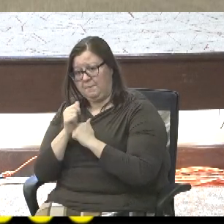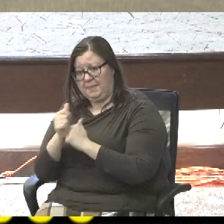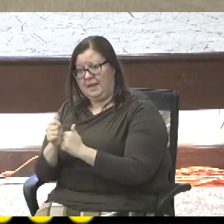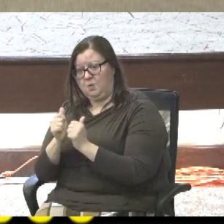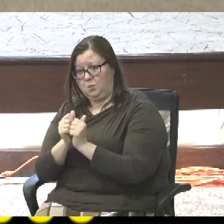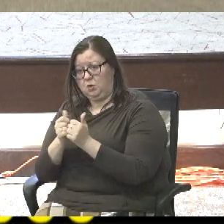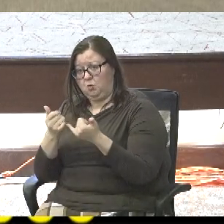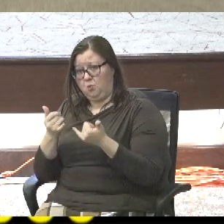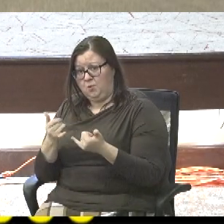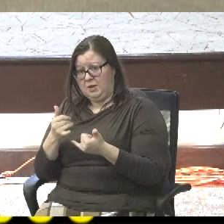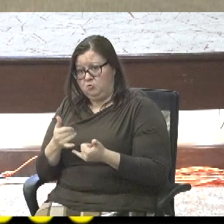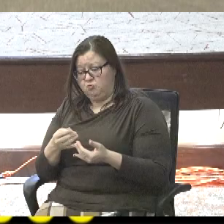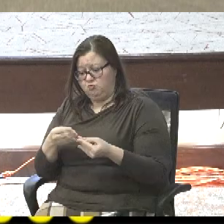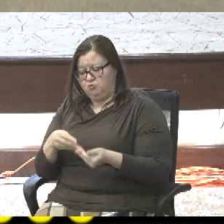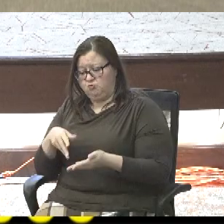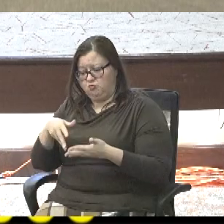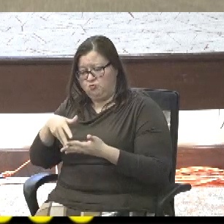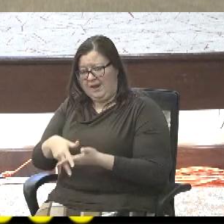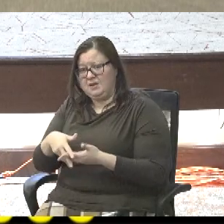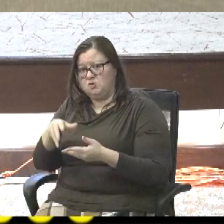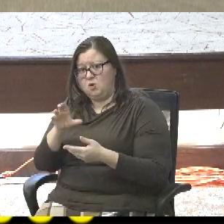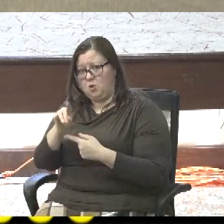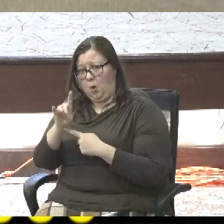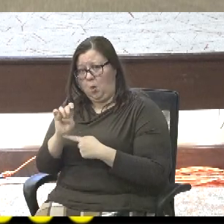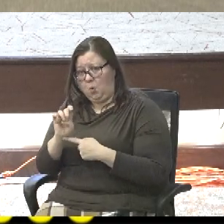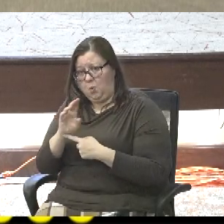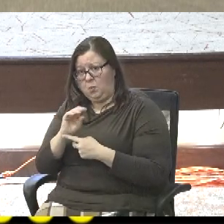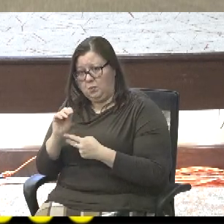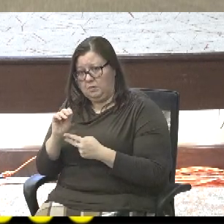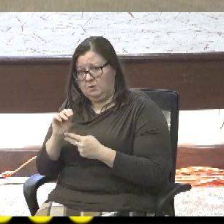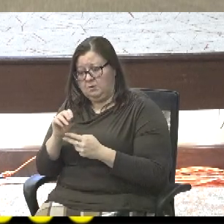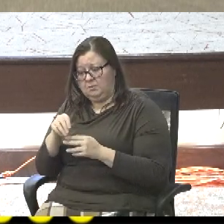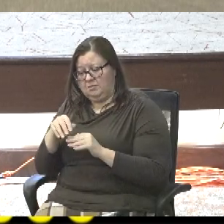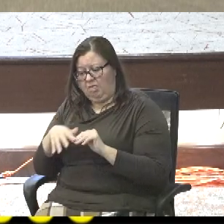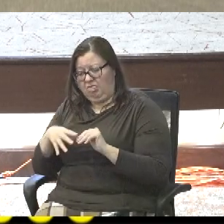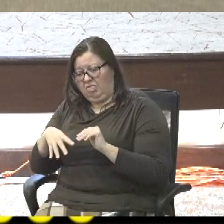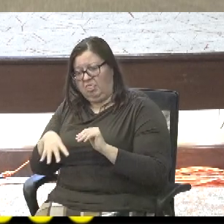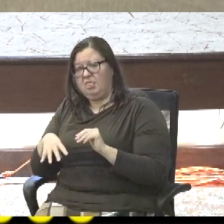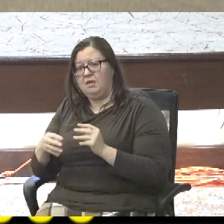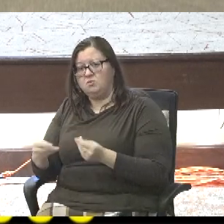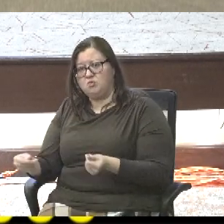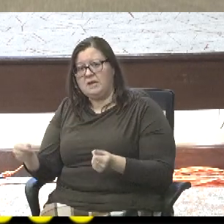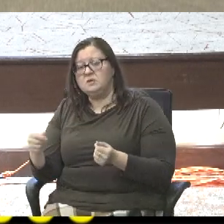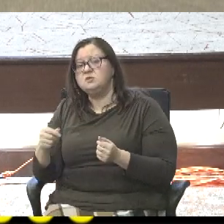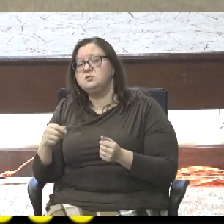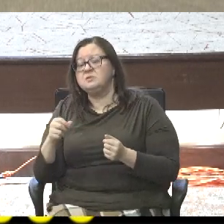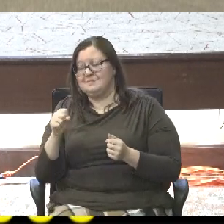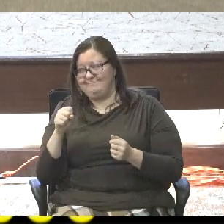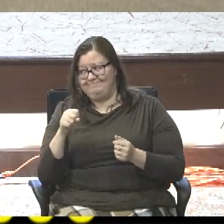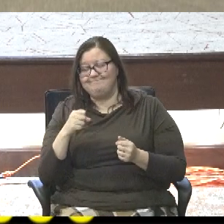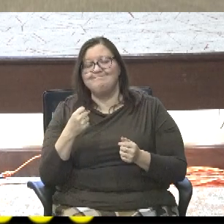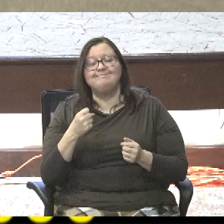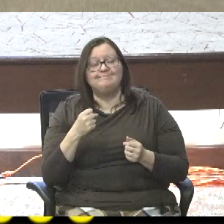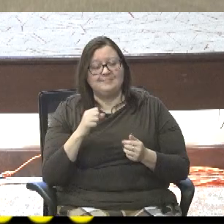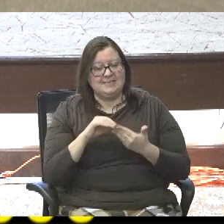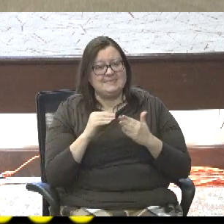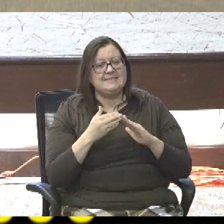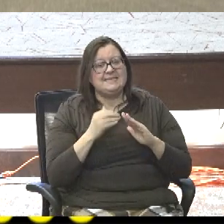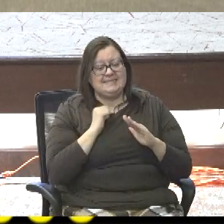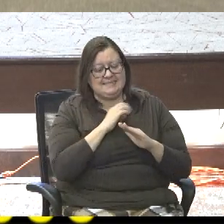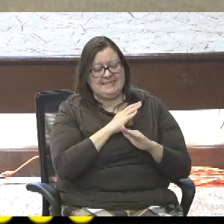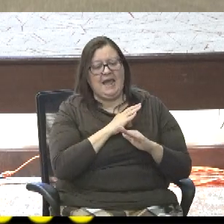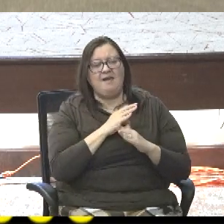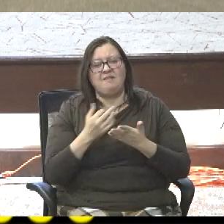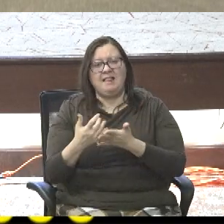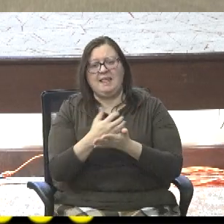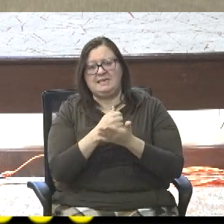current drainage codes and ordinances. That's my understanding from city staff. City staff went out and collected these, and this is with,